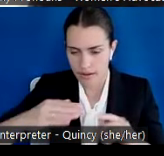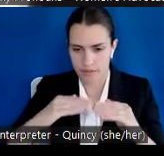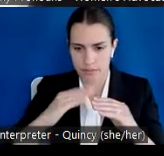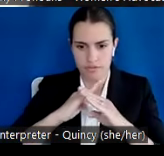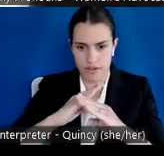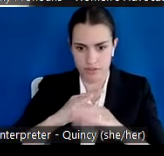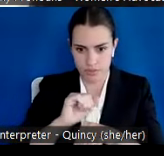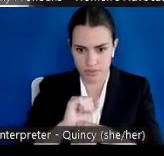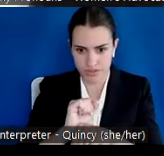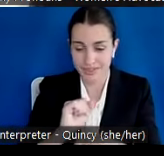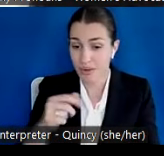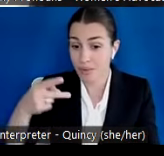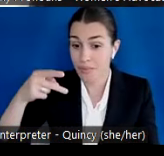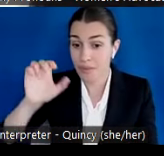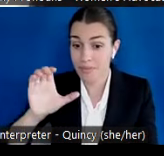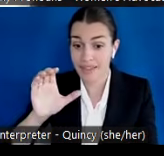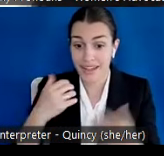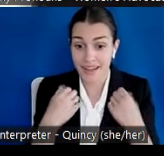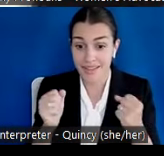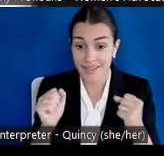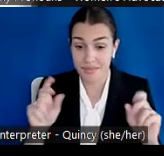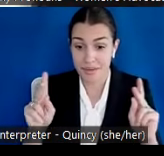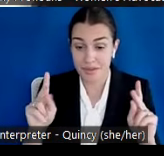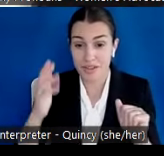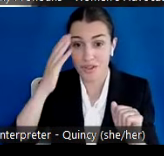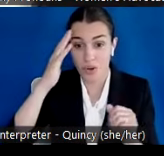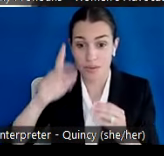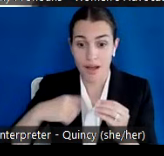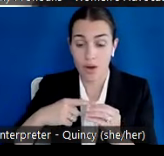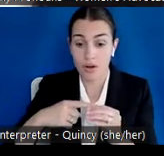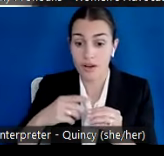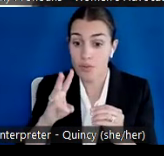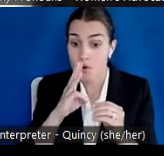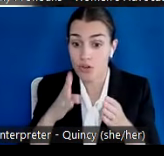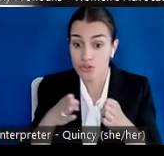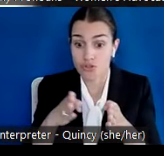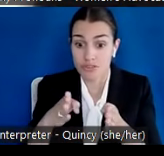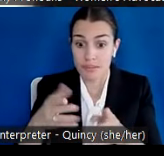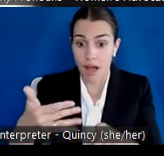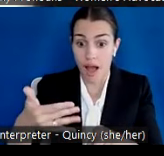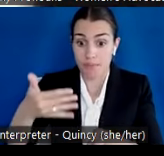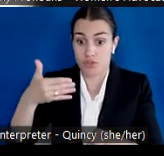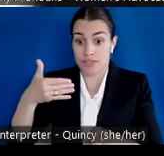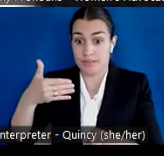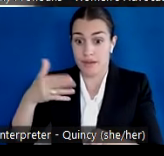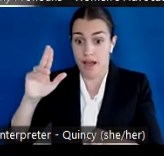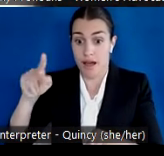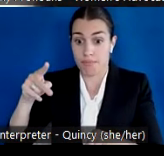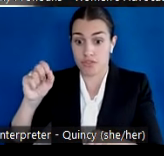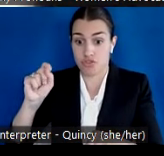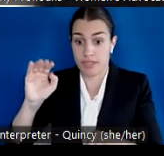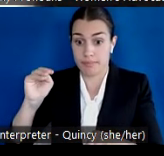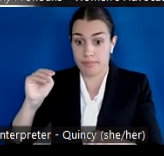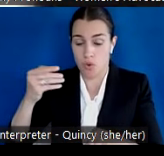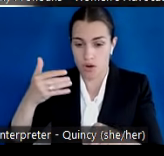public health folks may know about the idea of upstream versus downstream approaches. When there's a public health